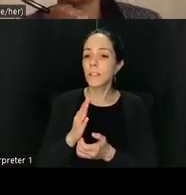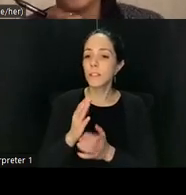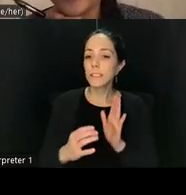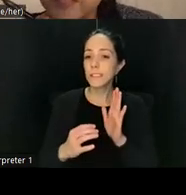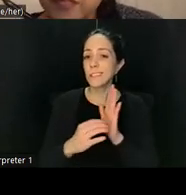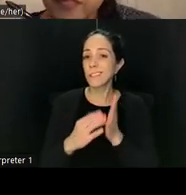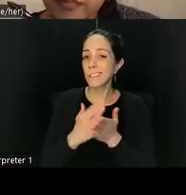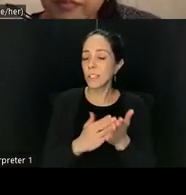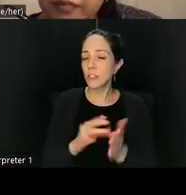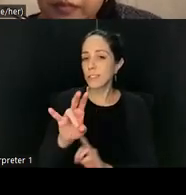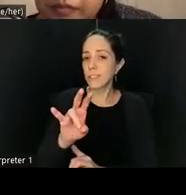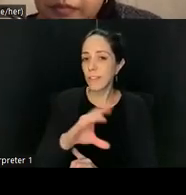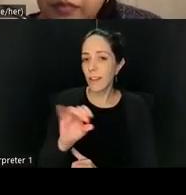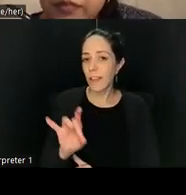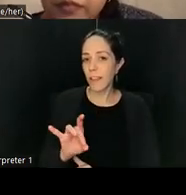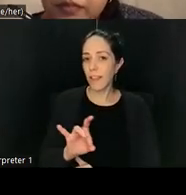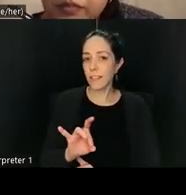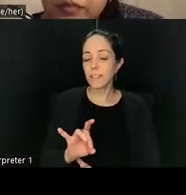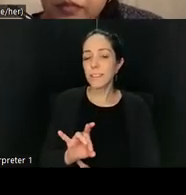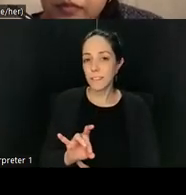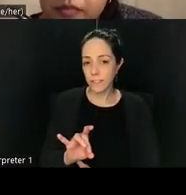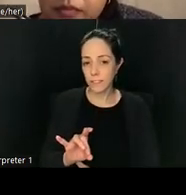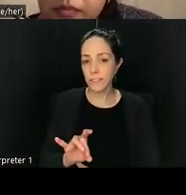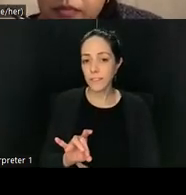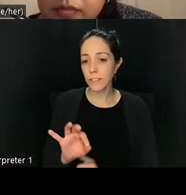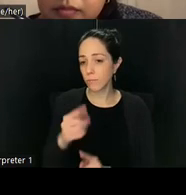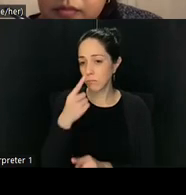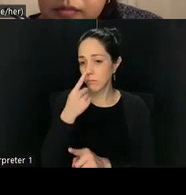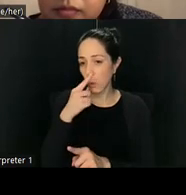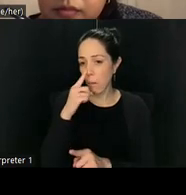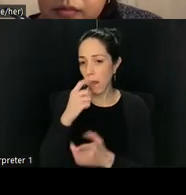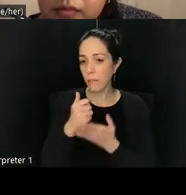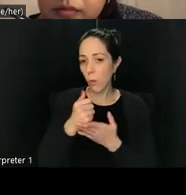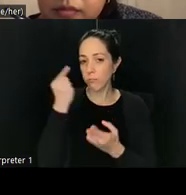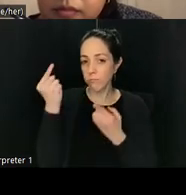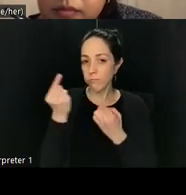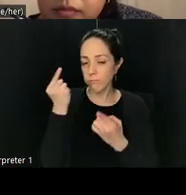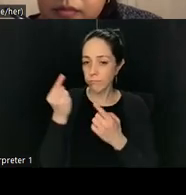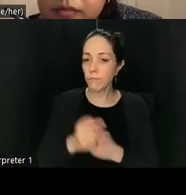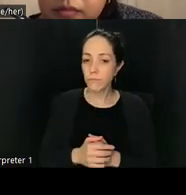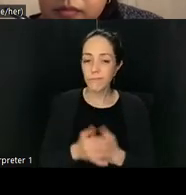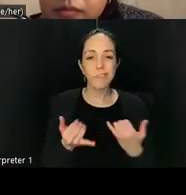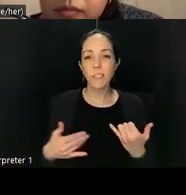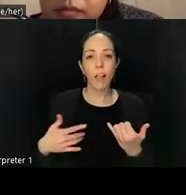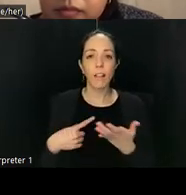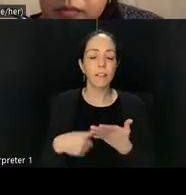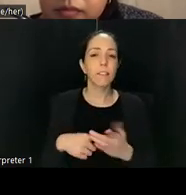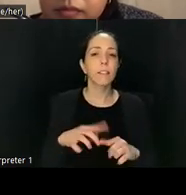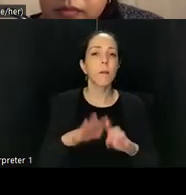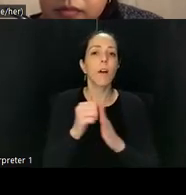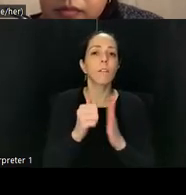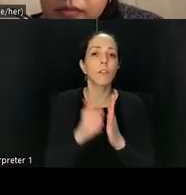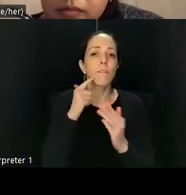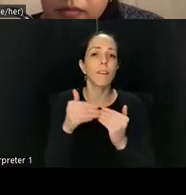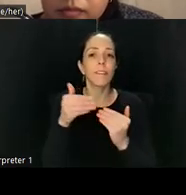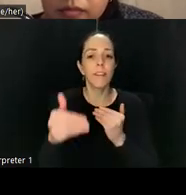removal requirements and process, as well as quorum, which we didn't get a chance to talk about today, but will be on the agenda for the next meeting.